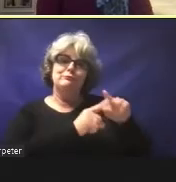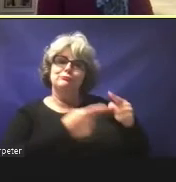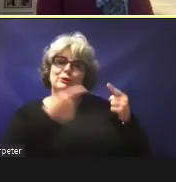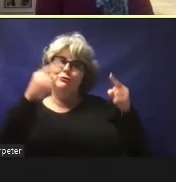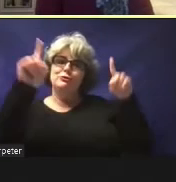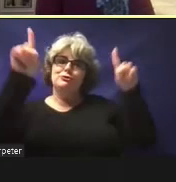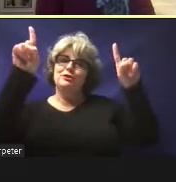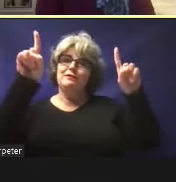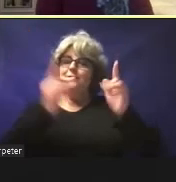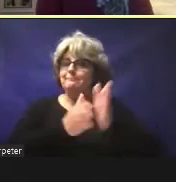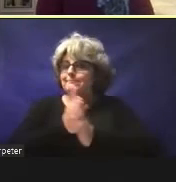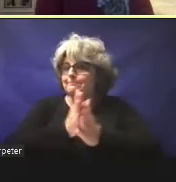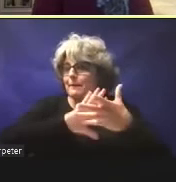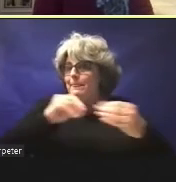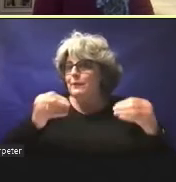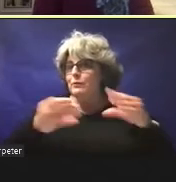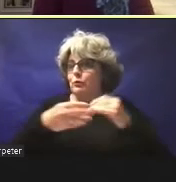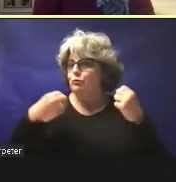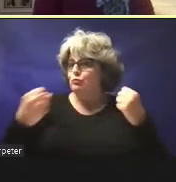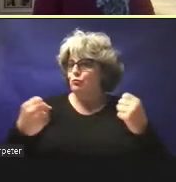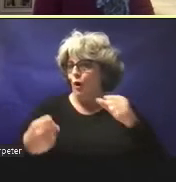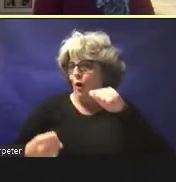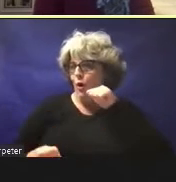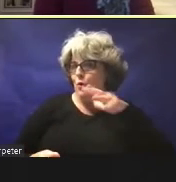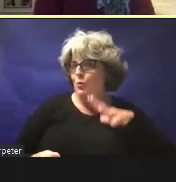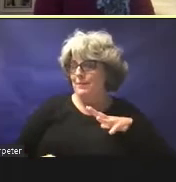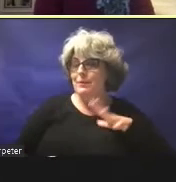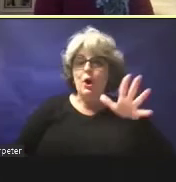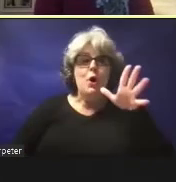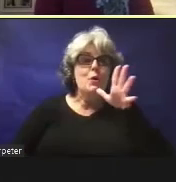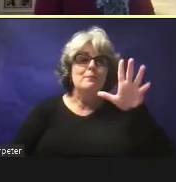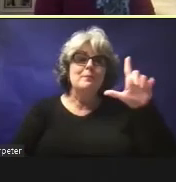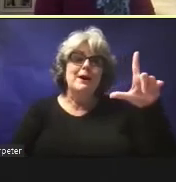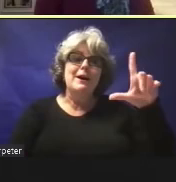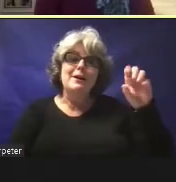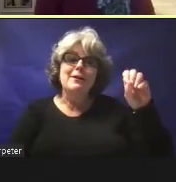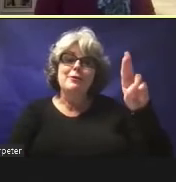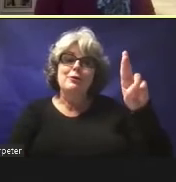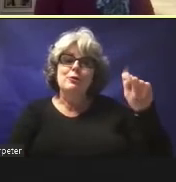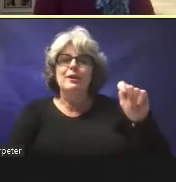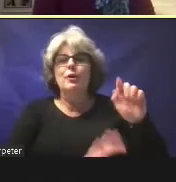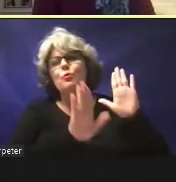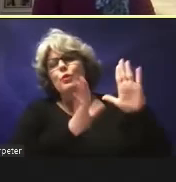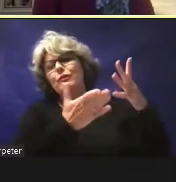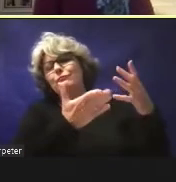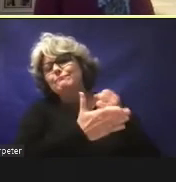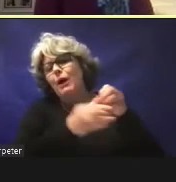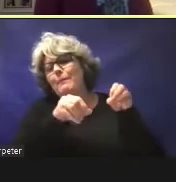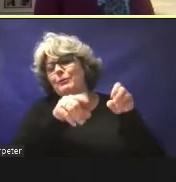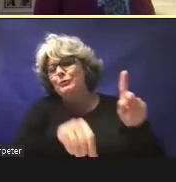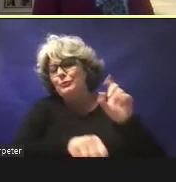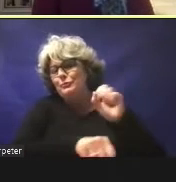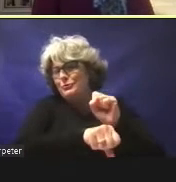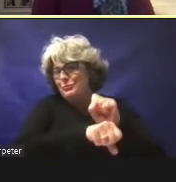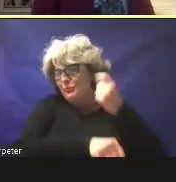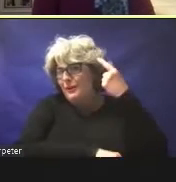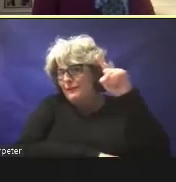passion ignited by the stories of strong women. Her mother, Loret, who I had the wonderful opportunity to work